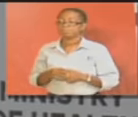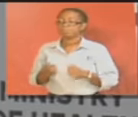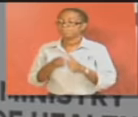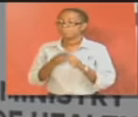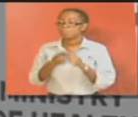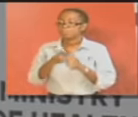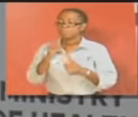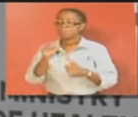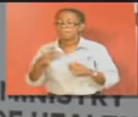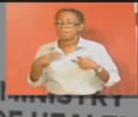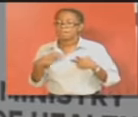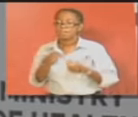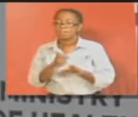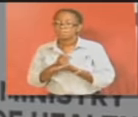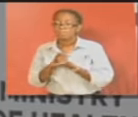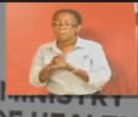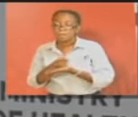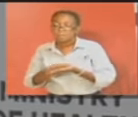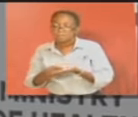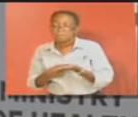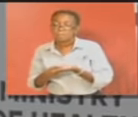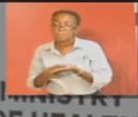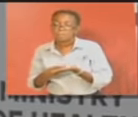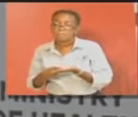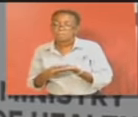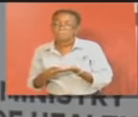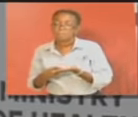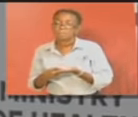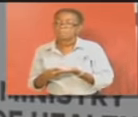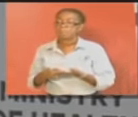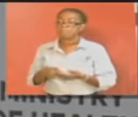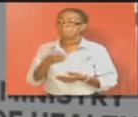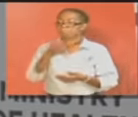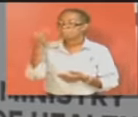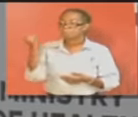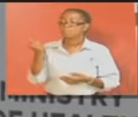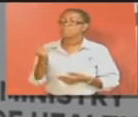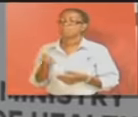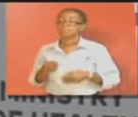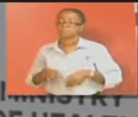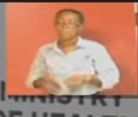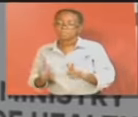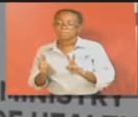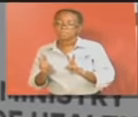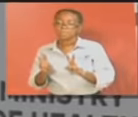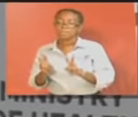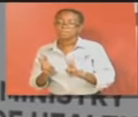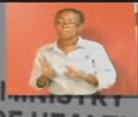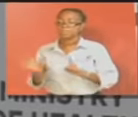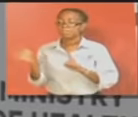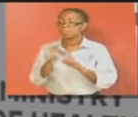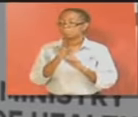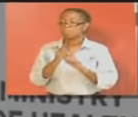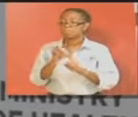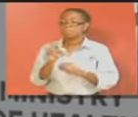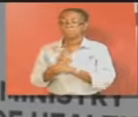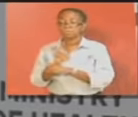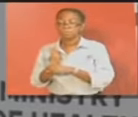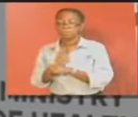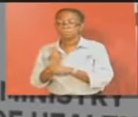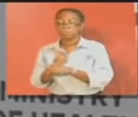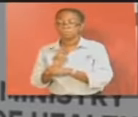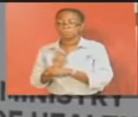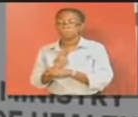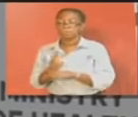means, the best process, the best algorithm for implementing those rapid kits alongside the rest of the